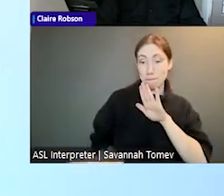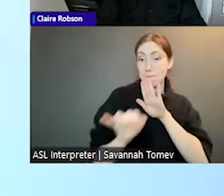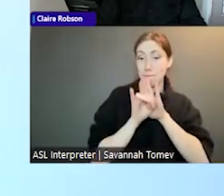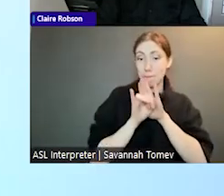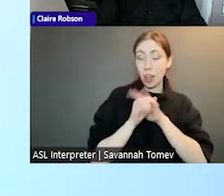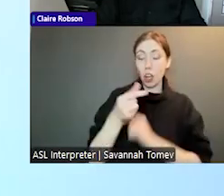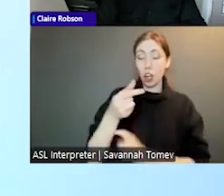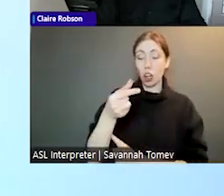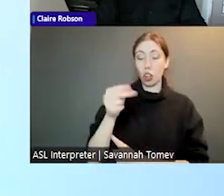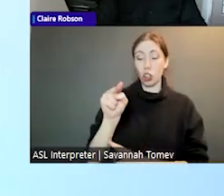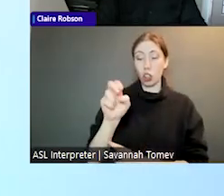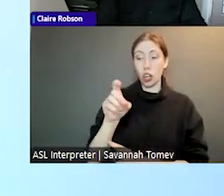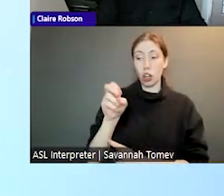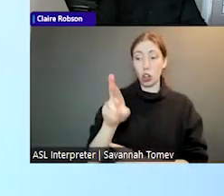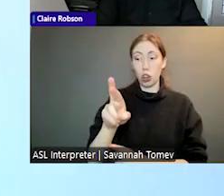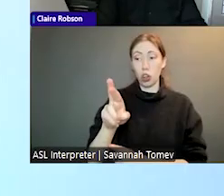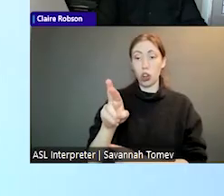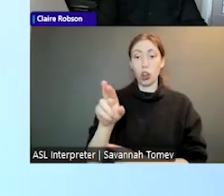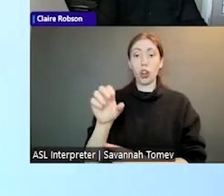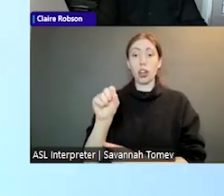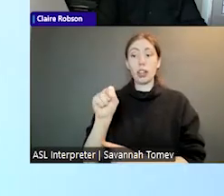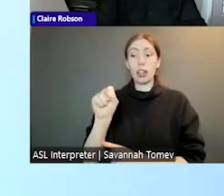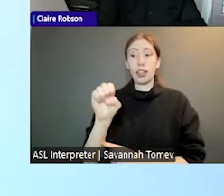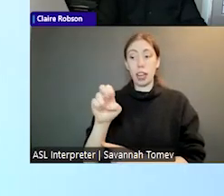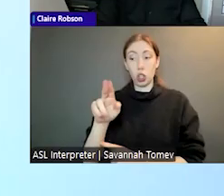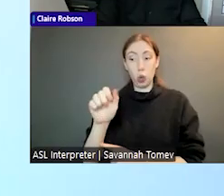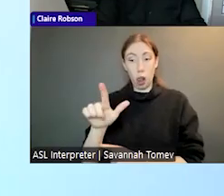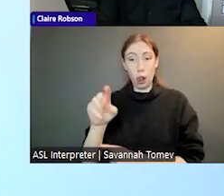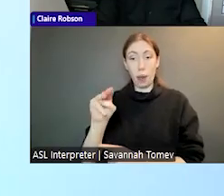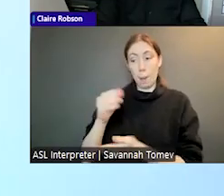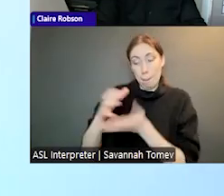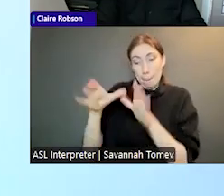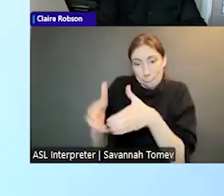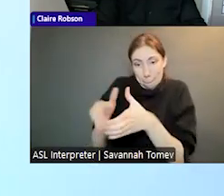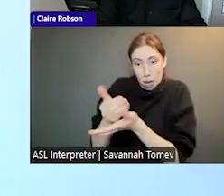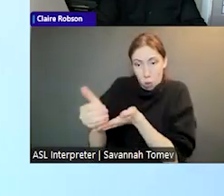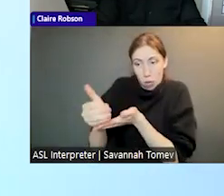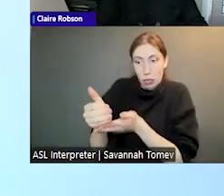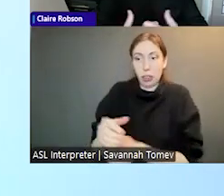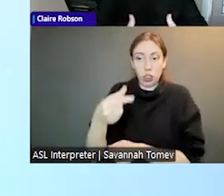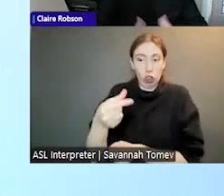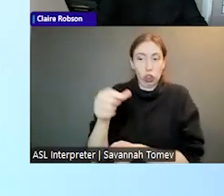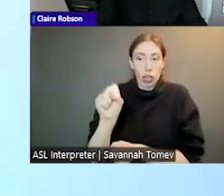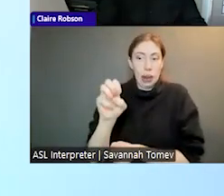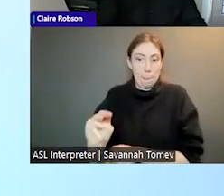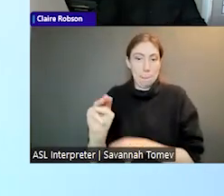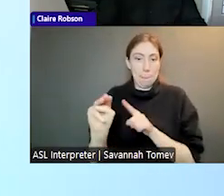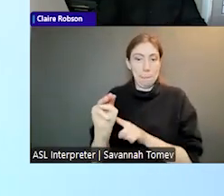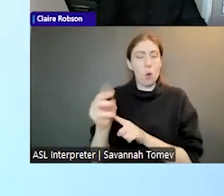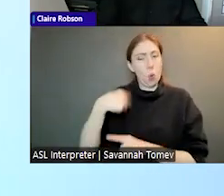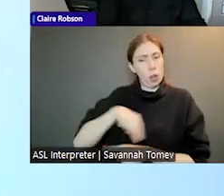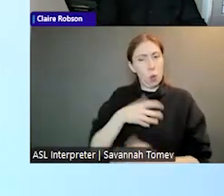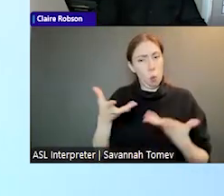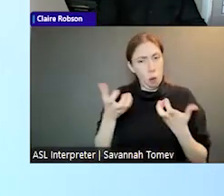and minority people, we tend to want to protect our community.